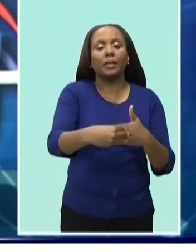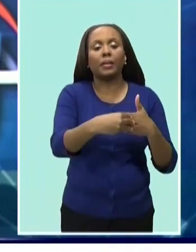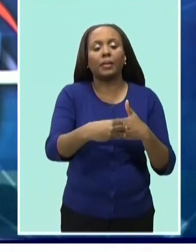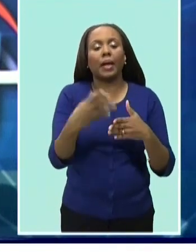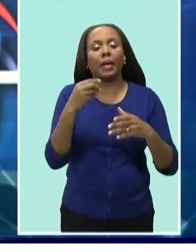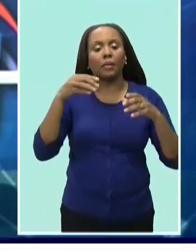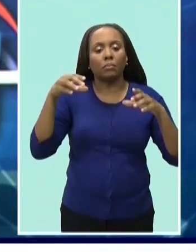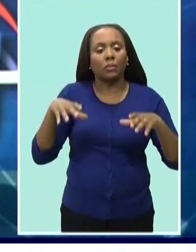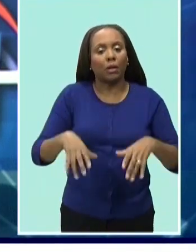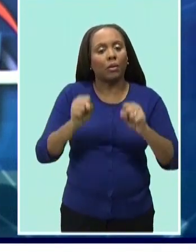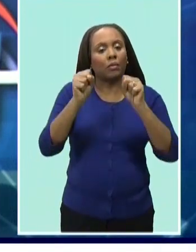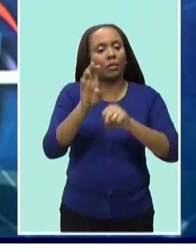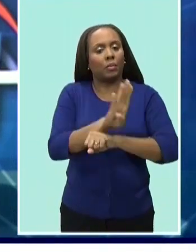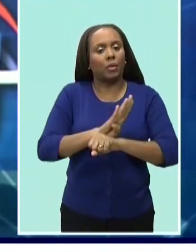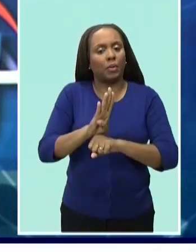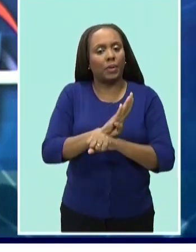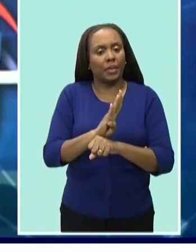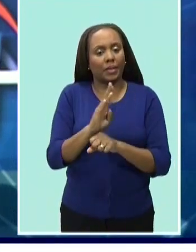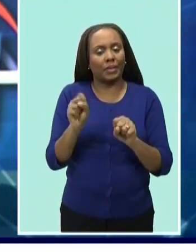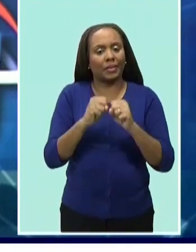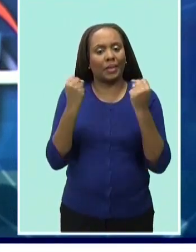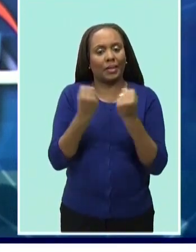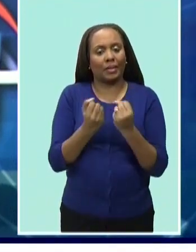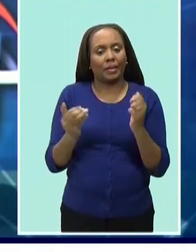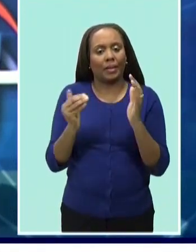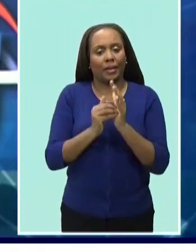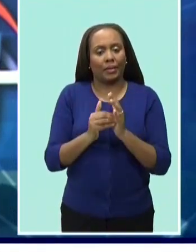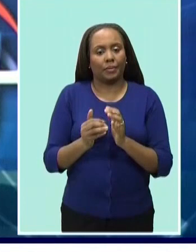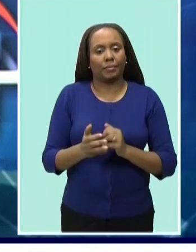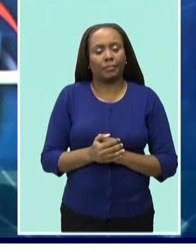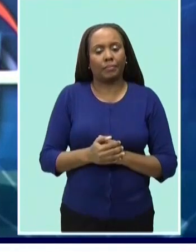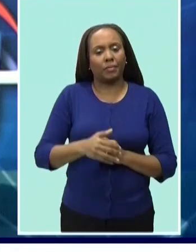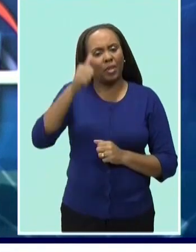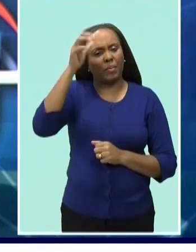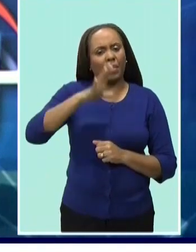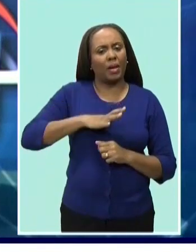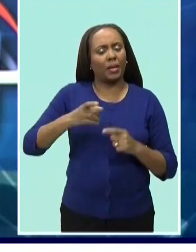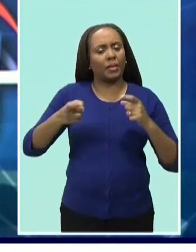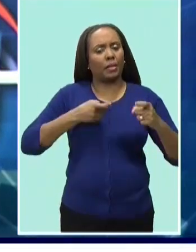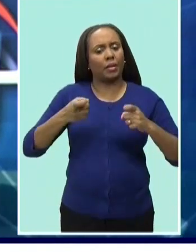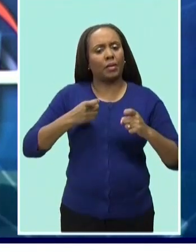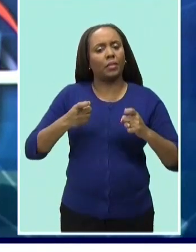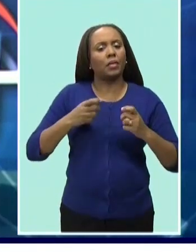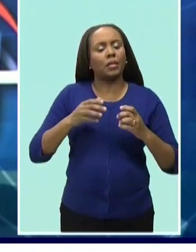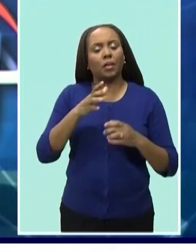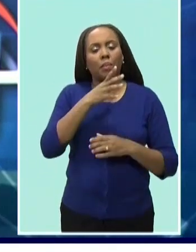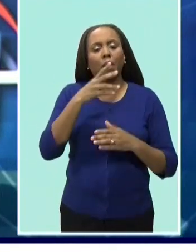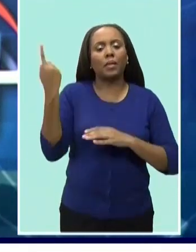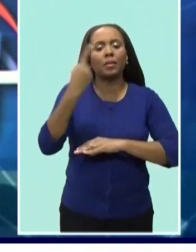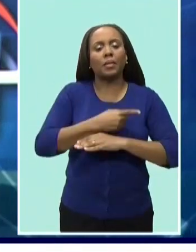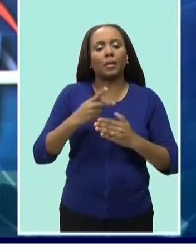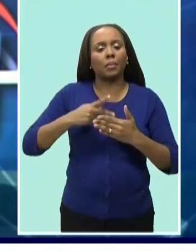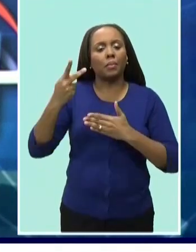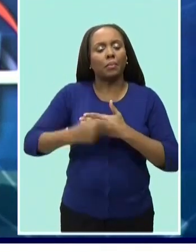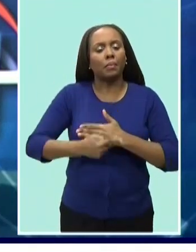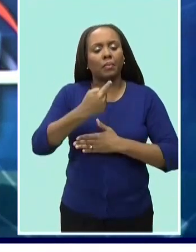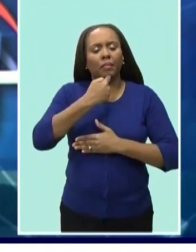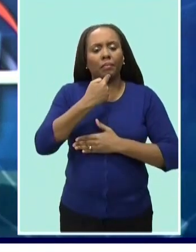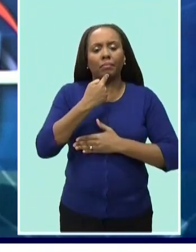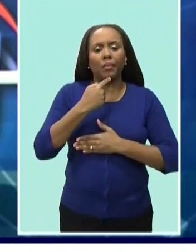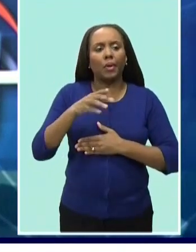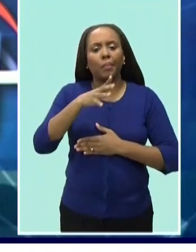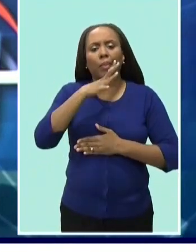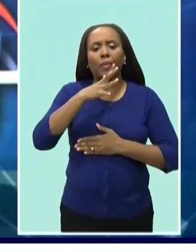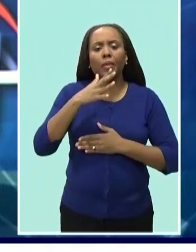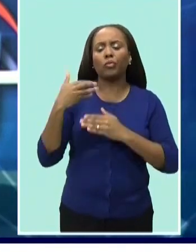society. Organizer of the annual show Mom, This One's For You, Desmond Weeks, says a mother's role is very important in motivating and guiding